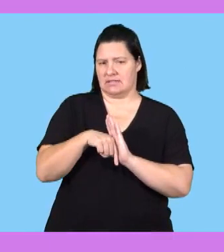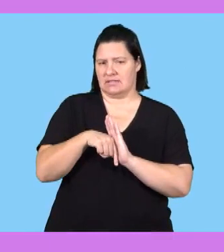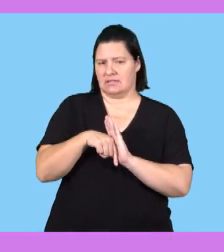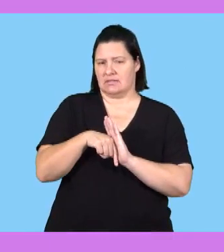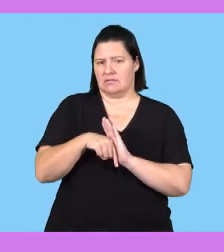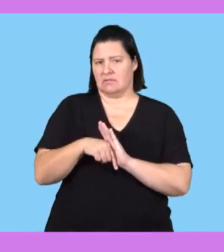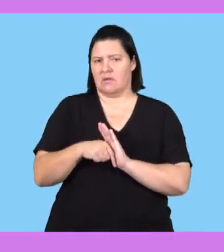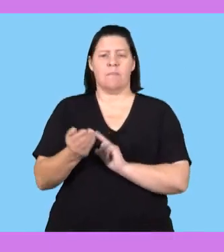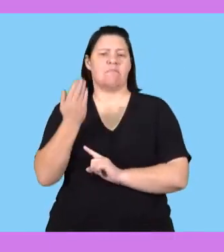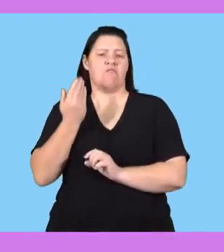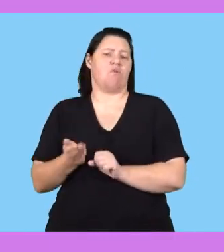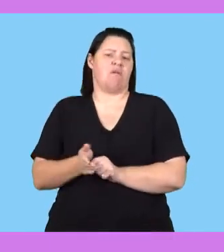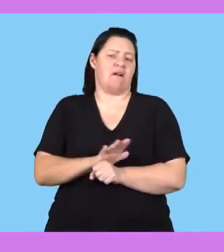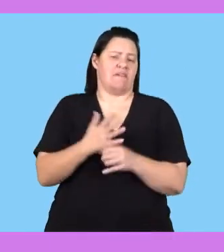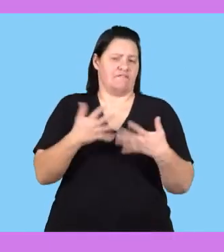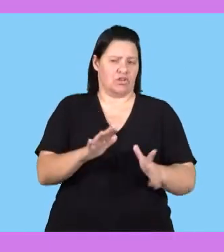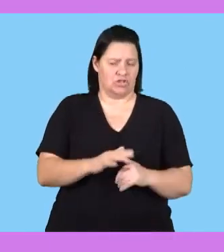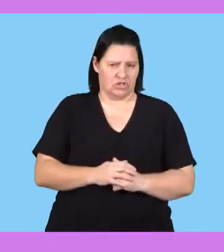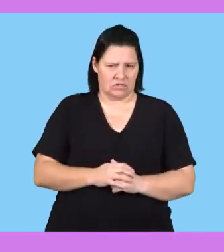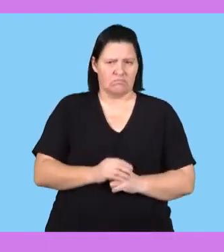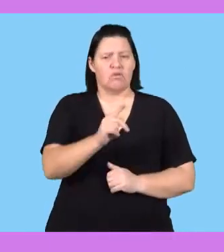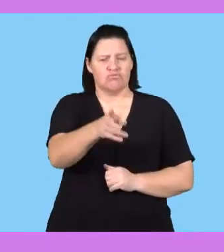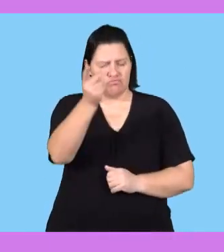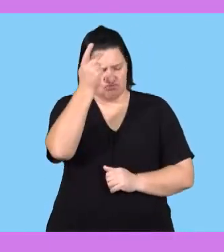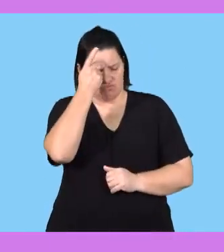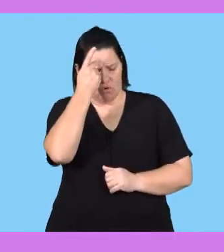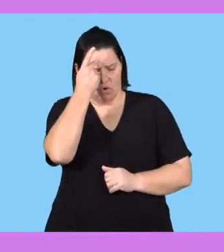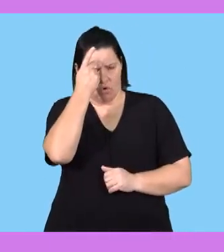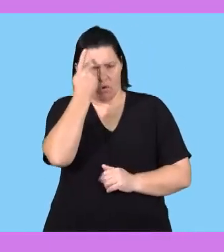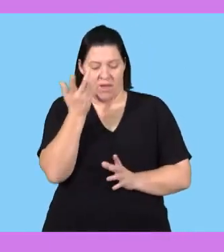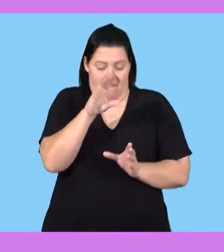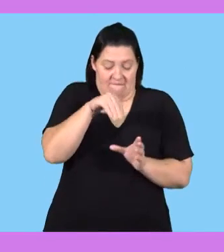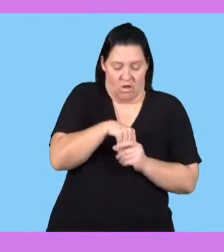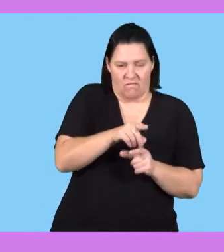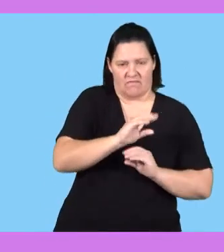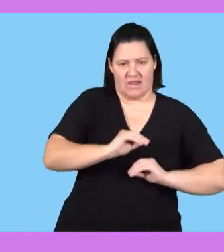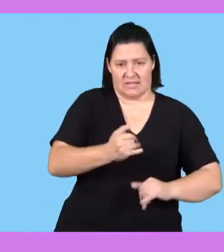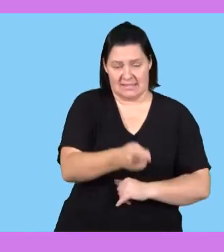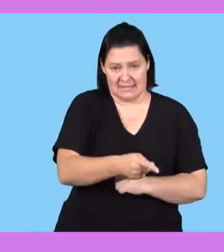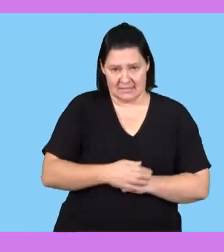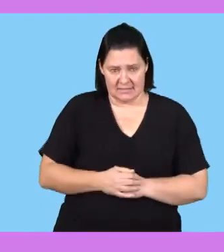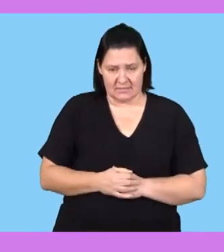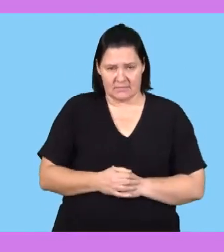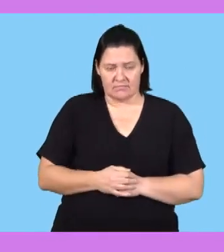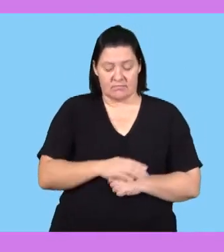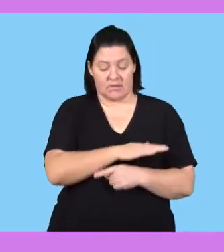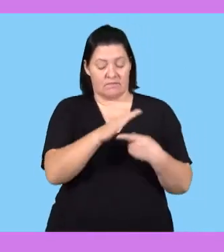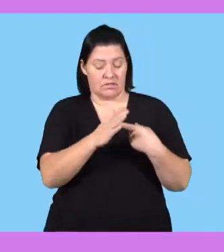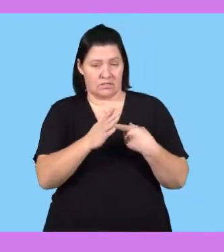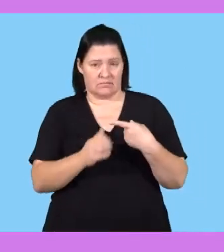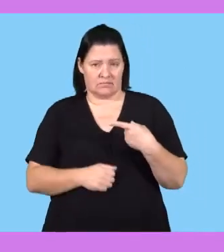content that was covered previously, which needs to be applied in this lesson.